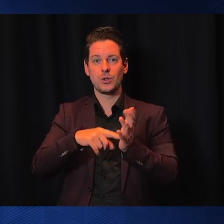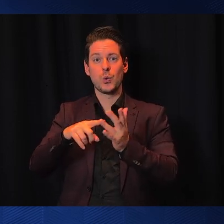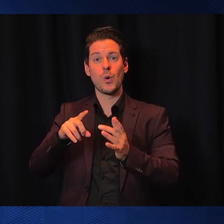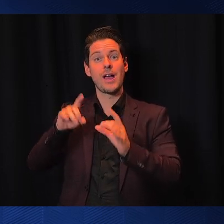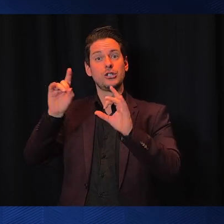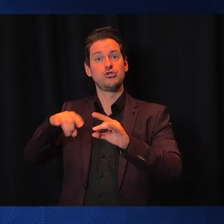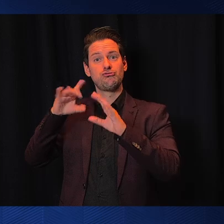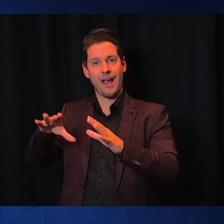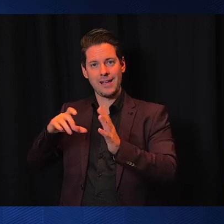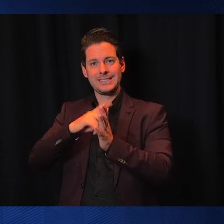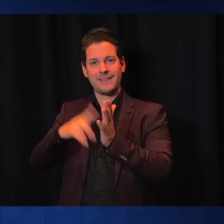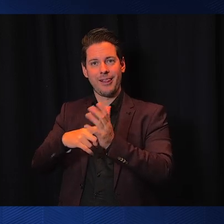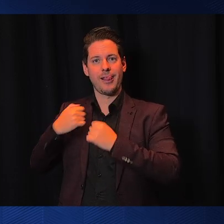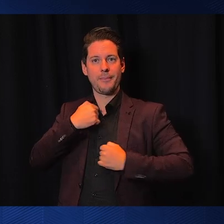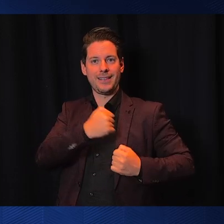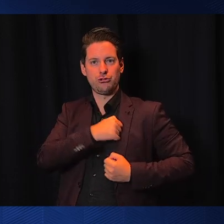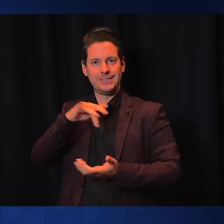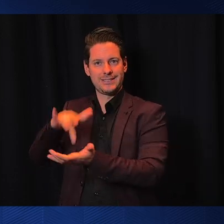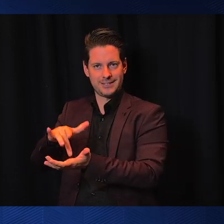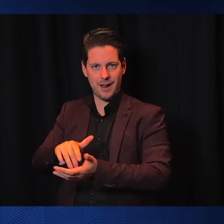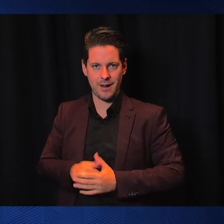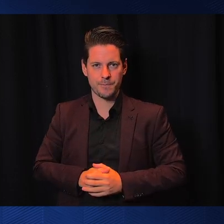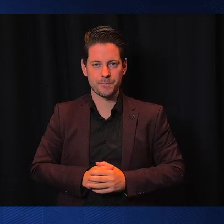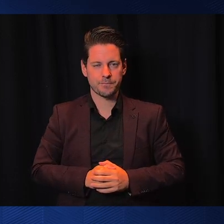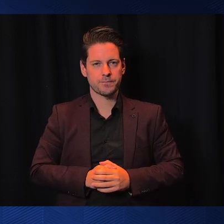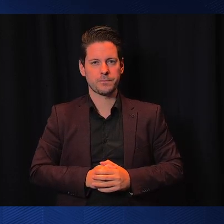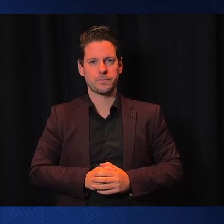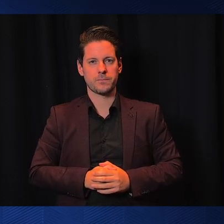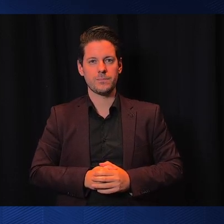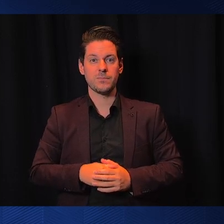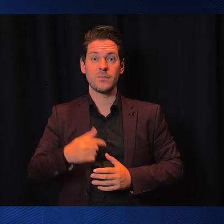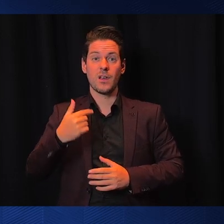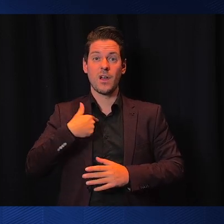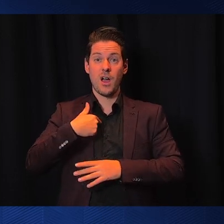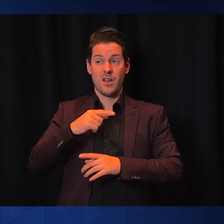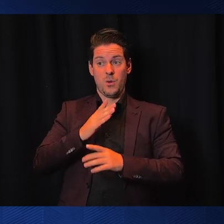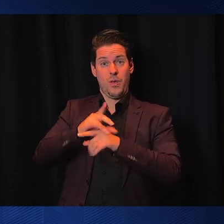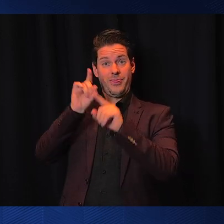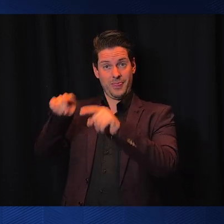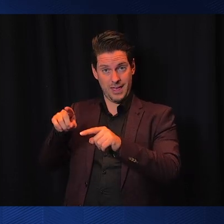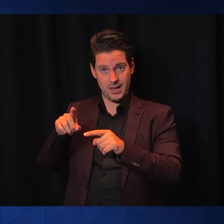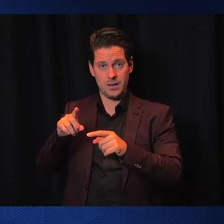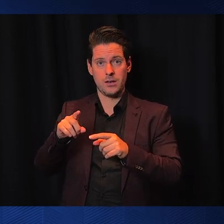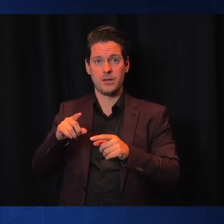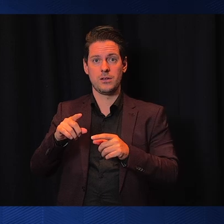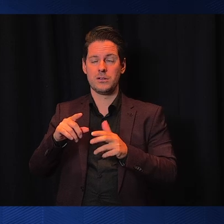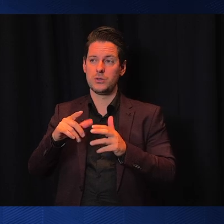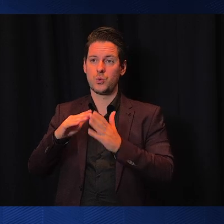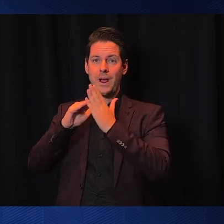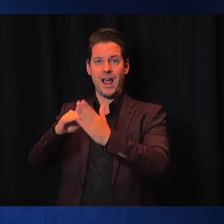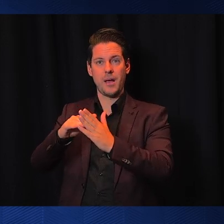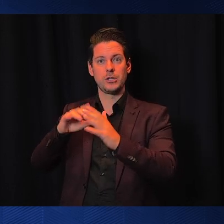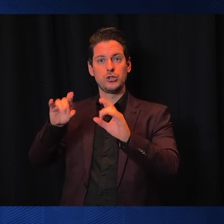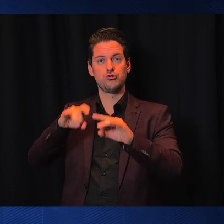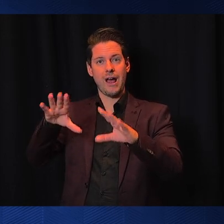Military Centre. And I work there to help equip Australia whole of government